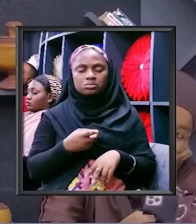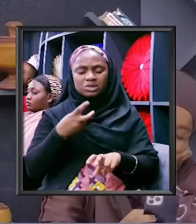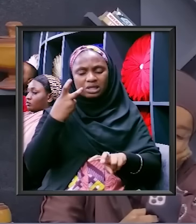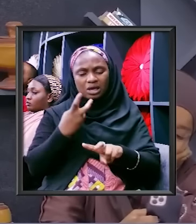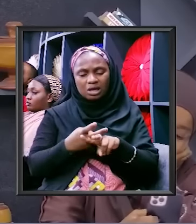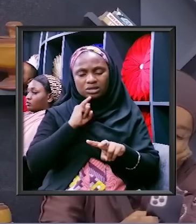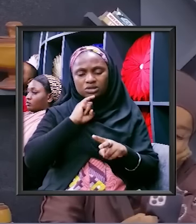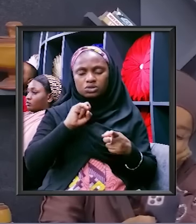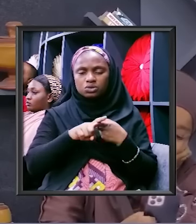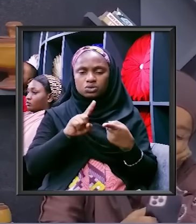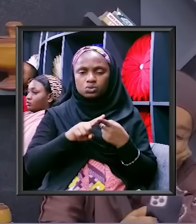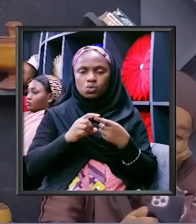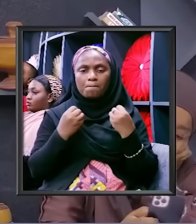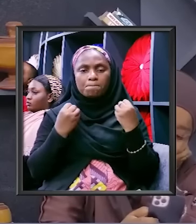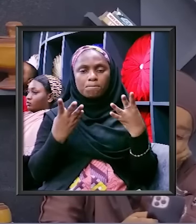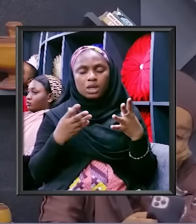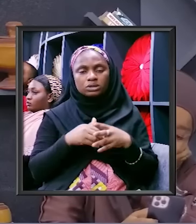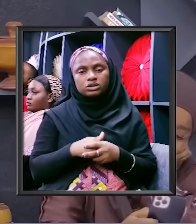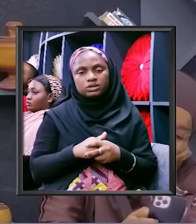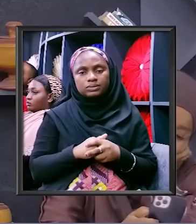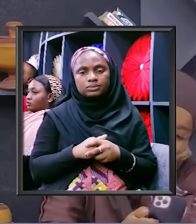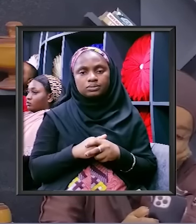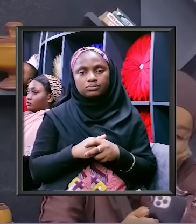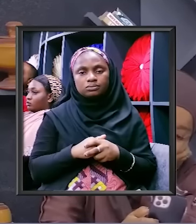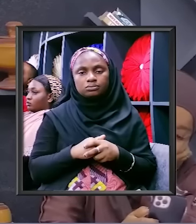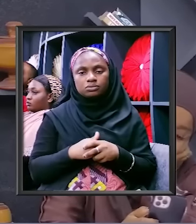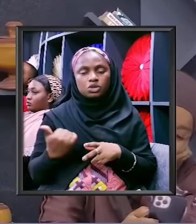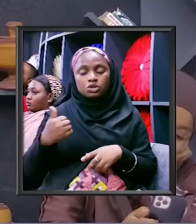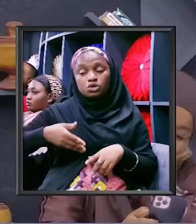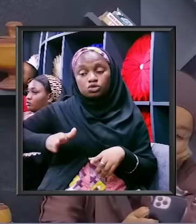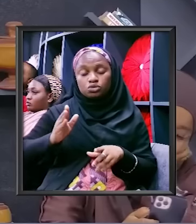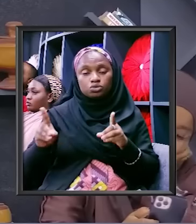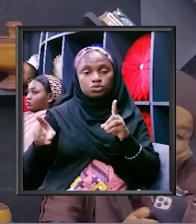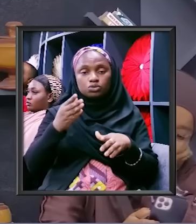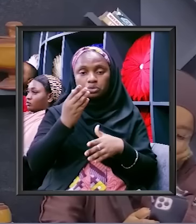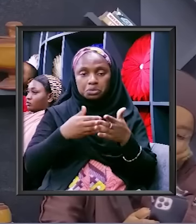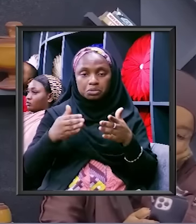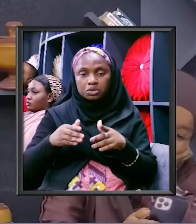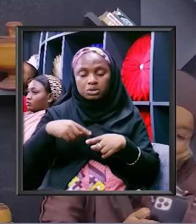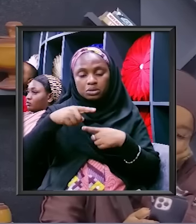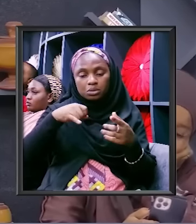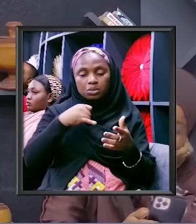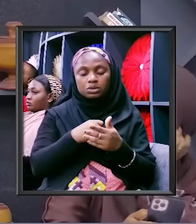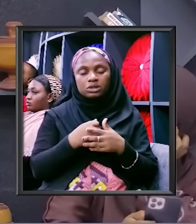is too much. They should do something about it.